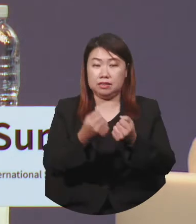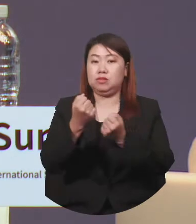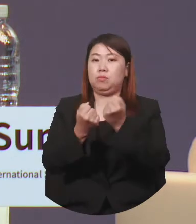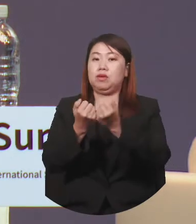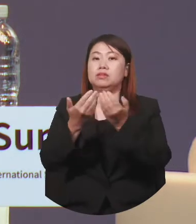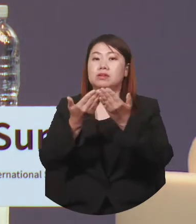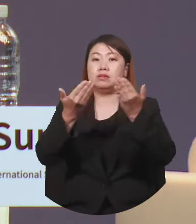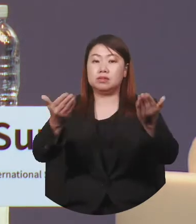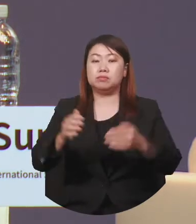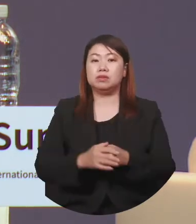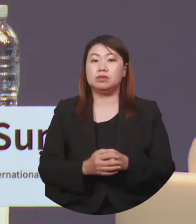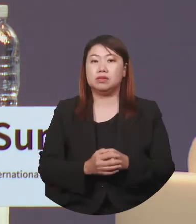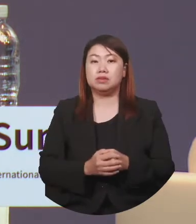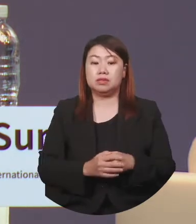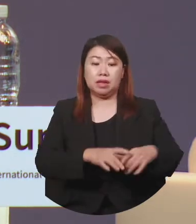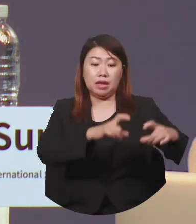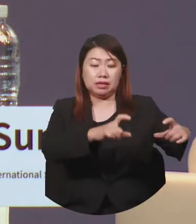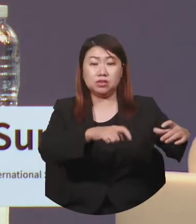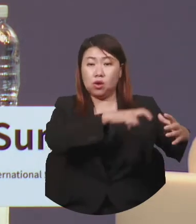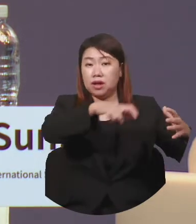level implementing